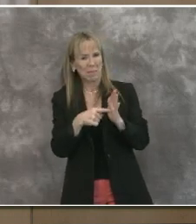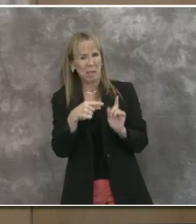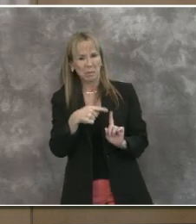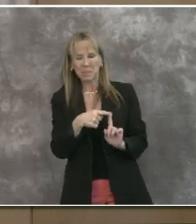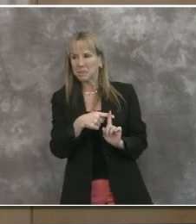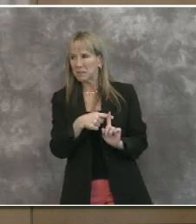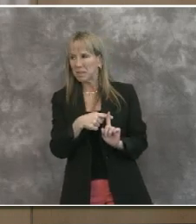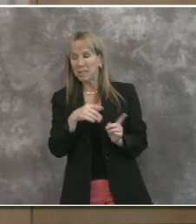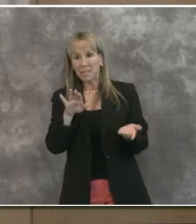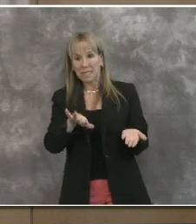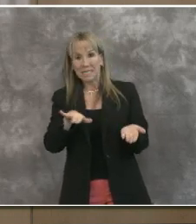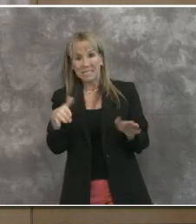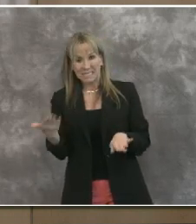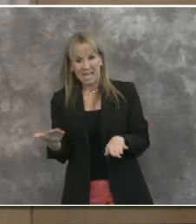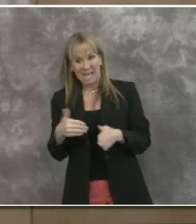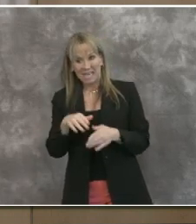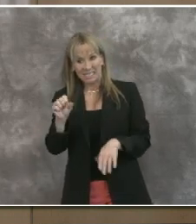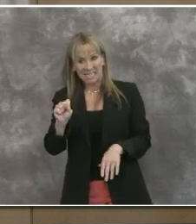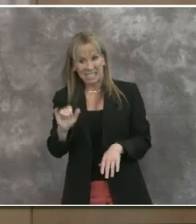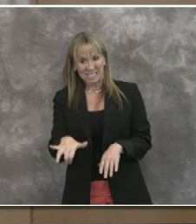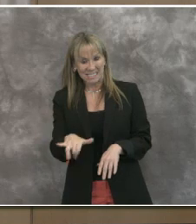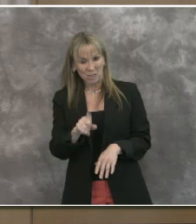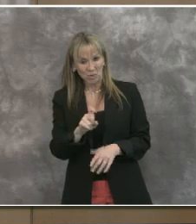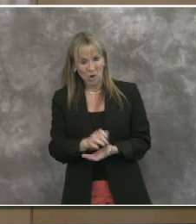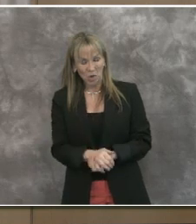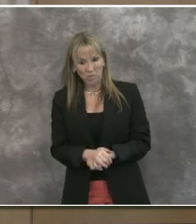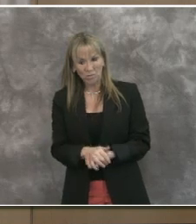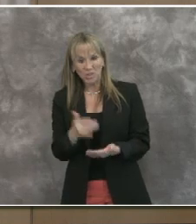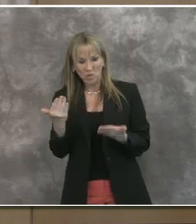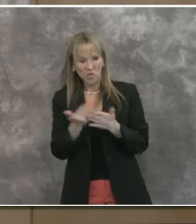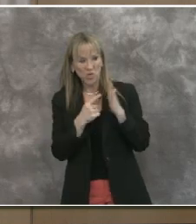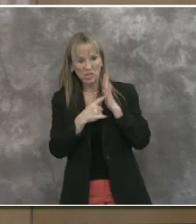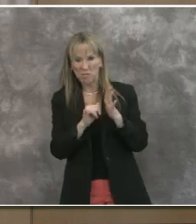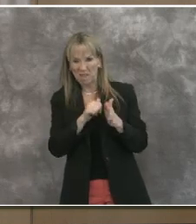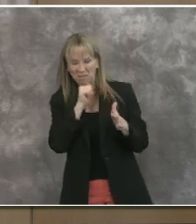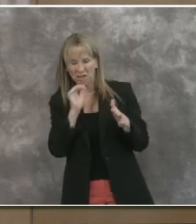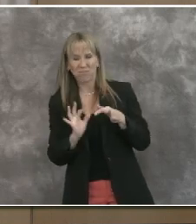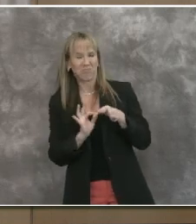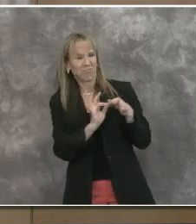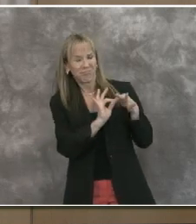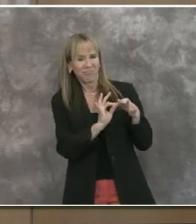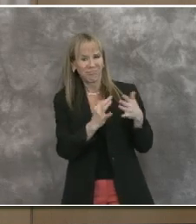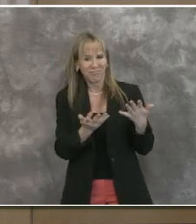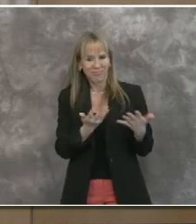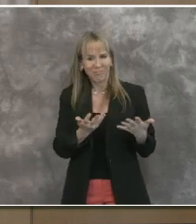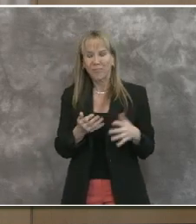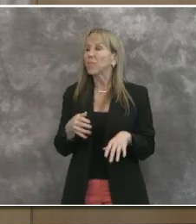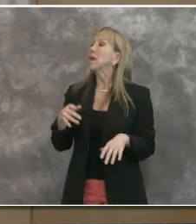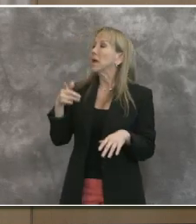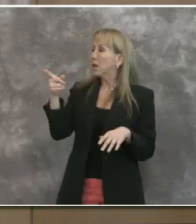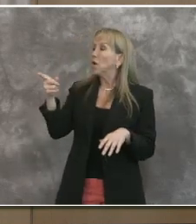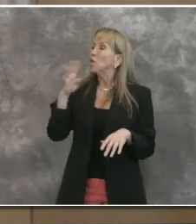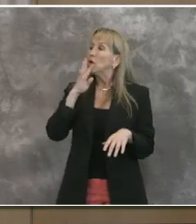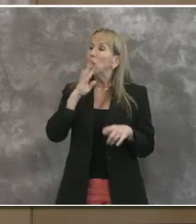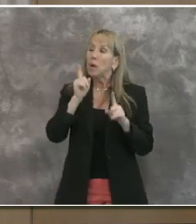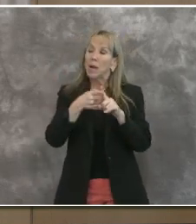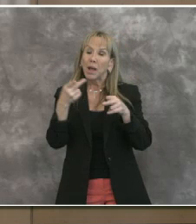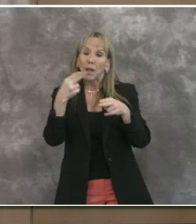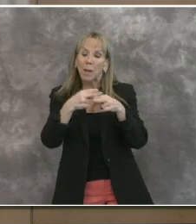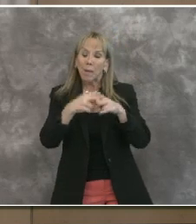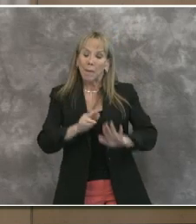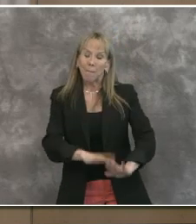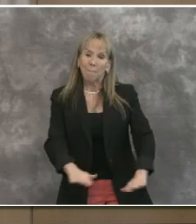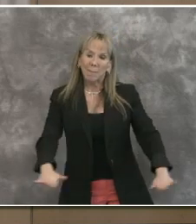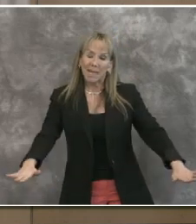COVID-19 die in San Ysidro? So to date, in the disease of this that you are speaking of is called